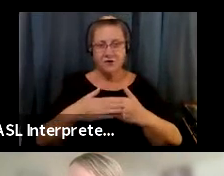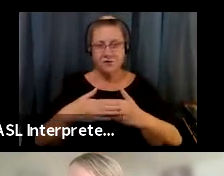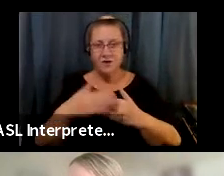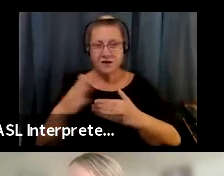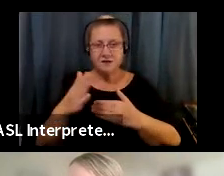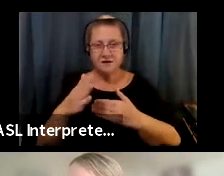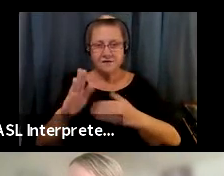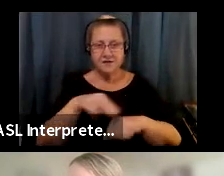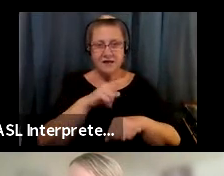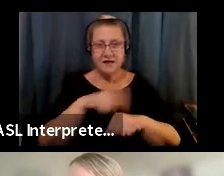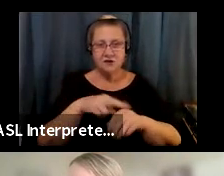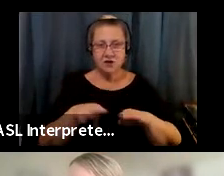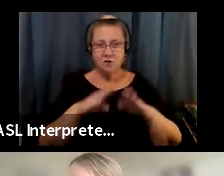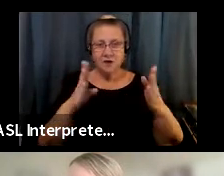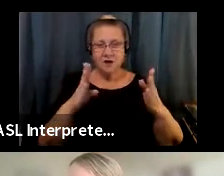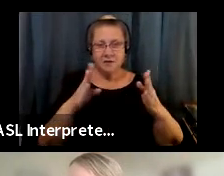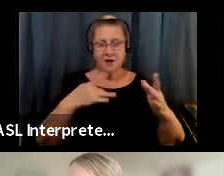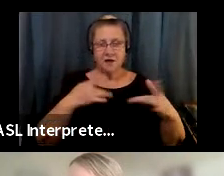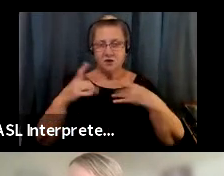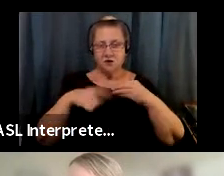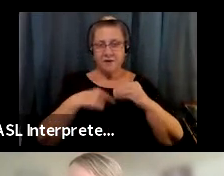about children with disabilities as well.